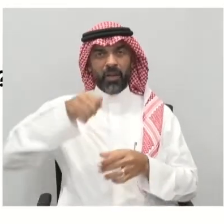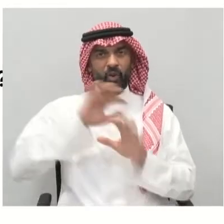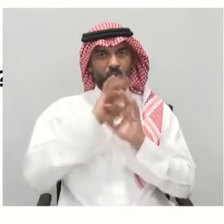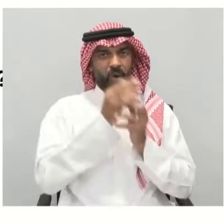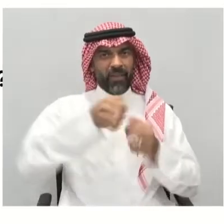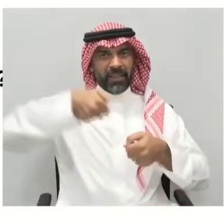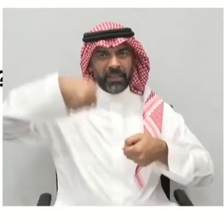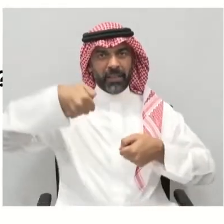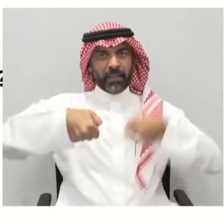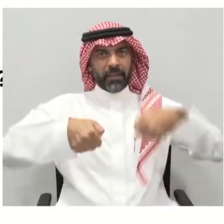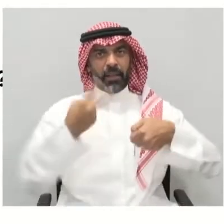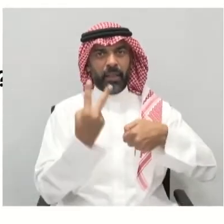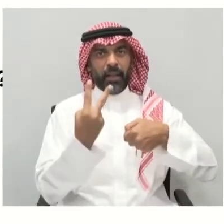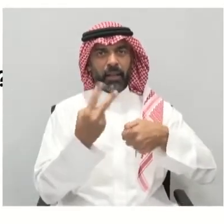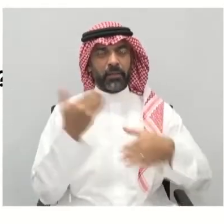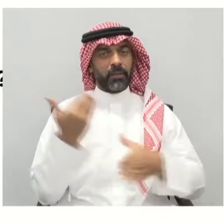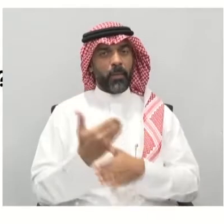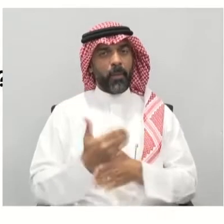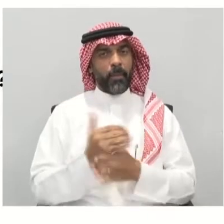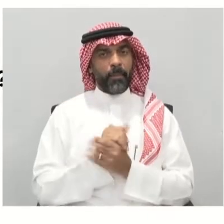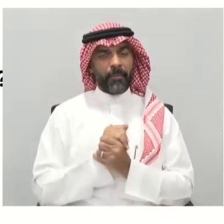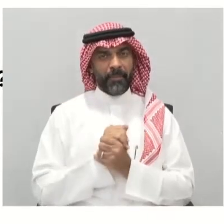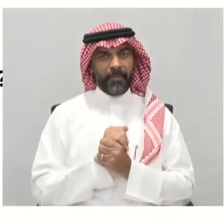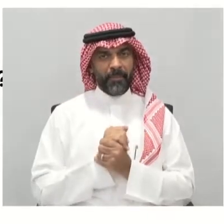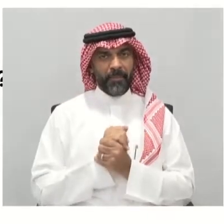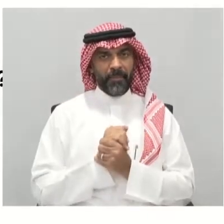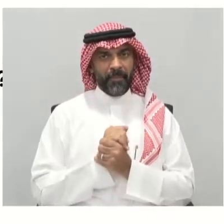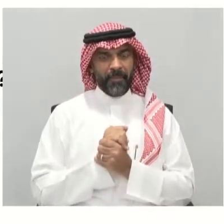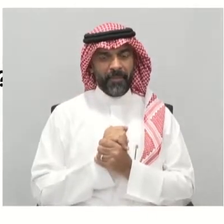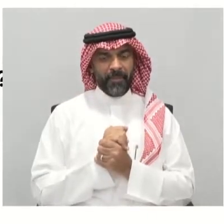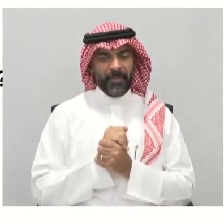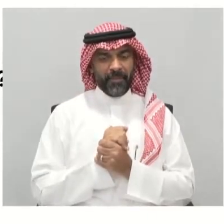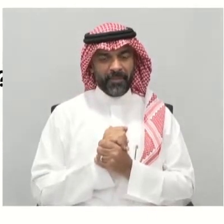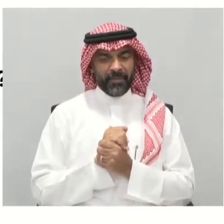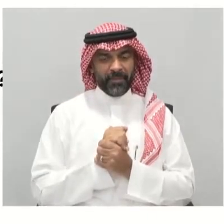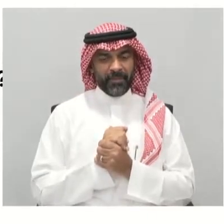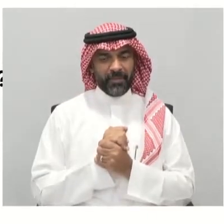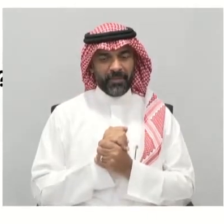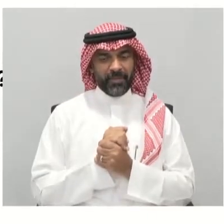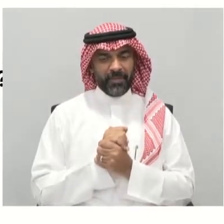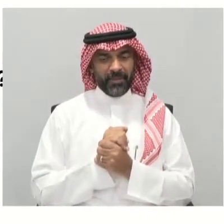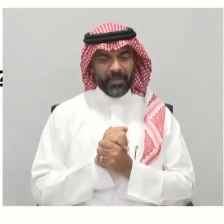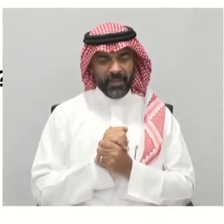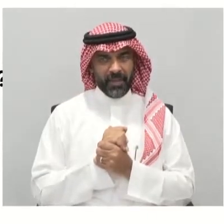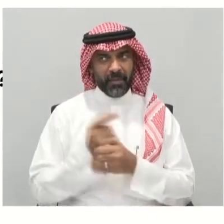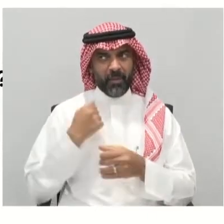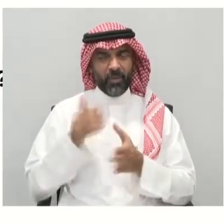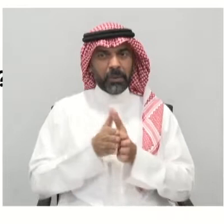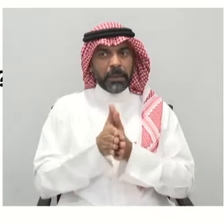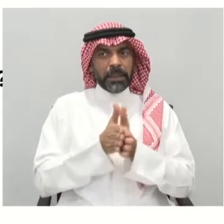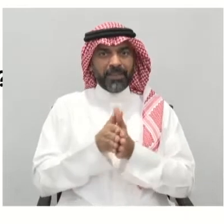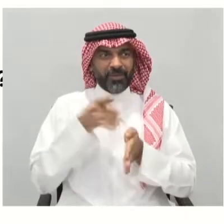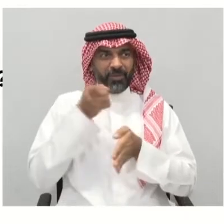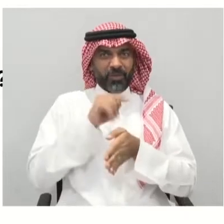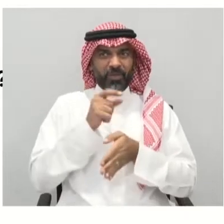mom, did you see the two bags I have in my room? So she's so excited for the visit that she put toys in two different